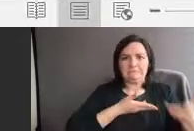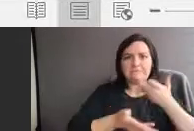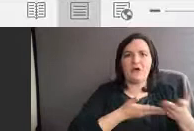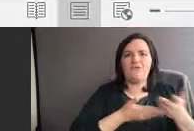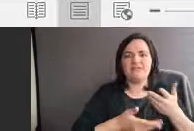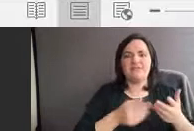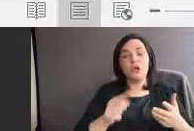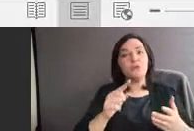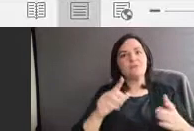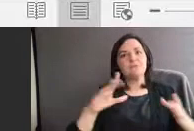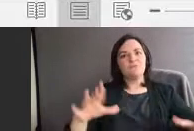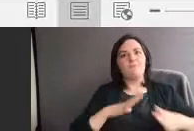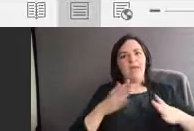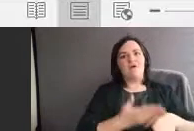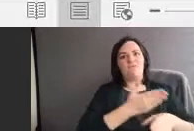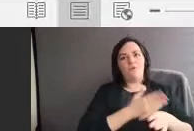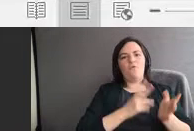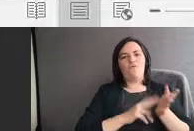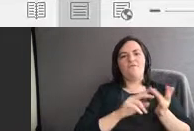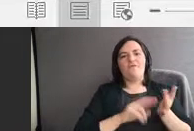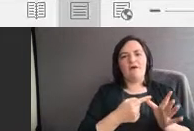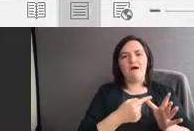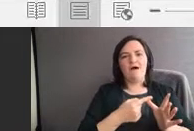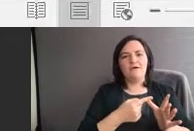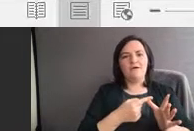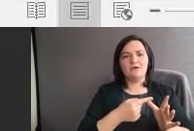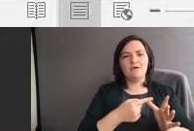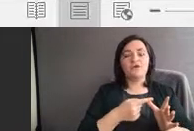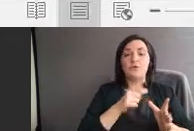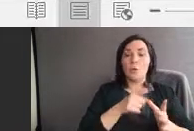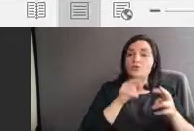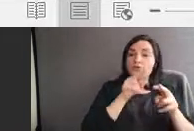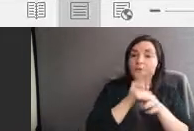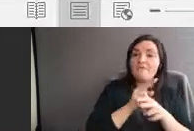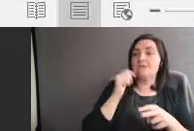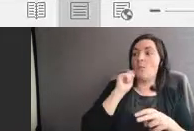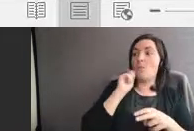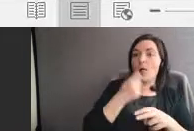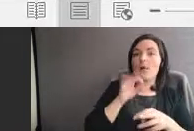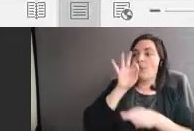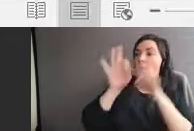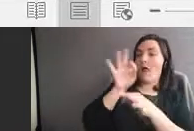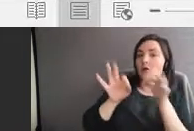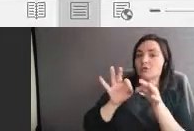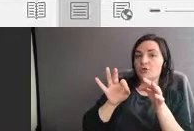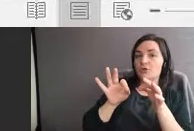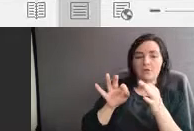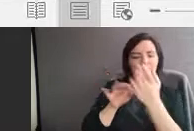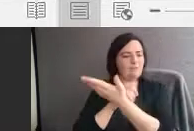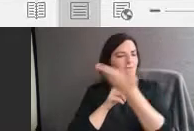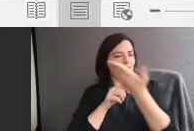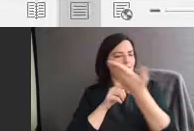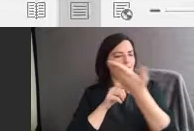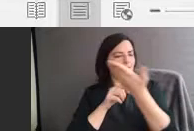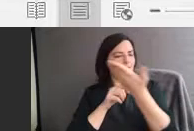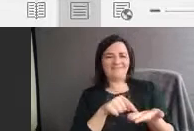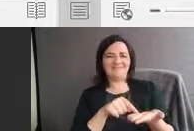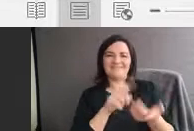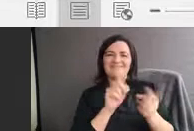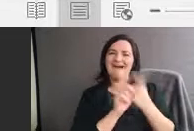for that conversation. And all of the questions that your supervisor will ask you will be answered when you fill the form in.